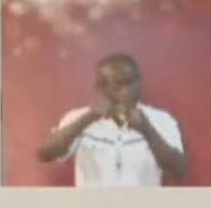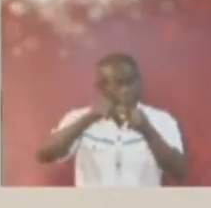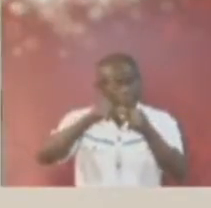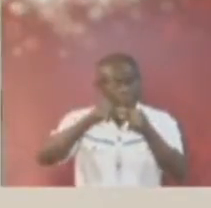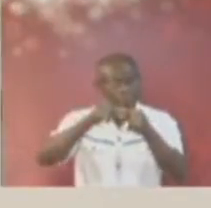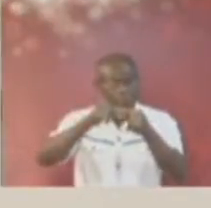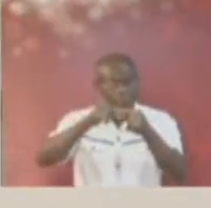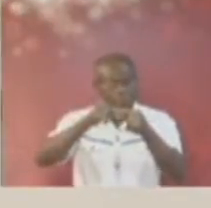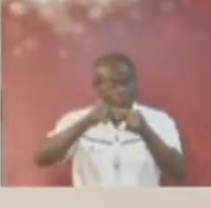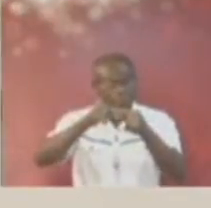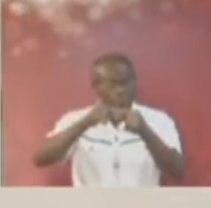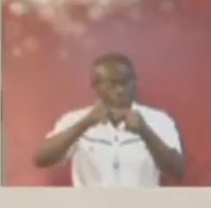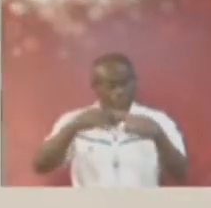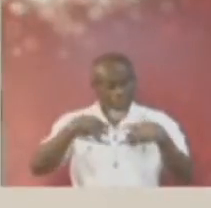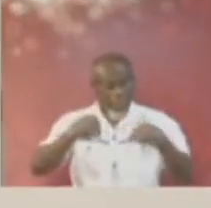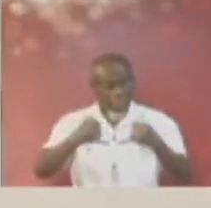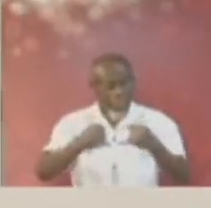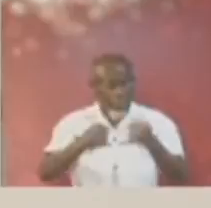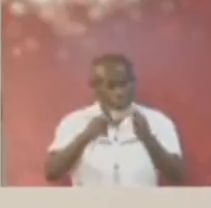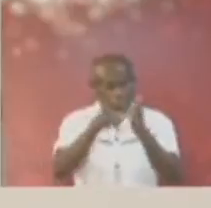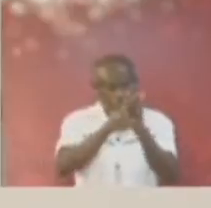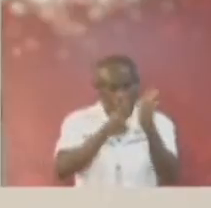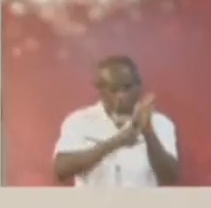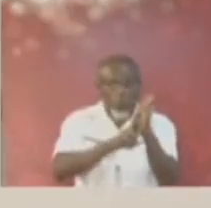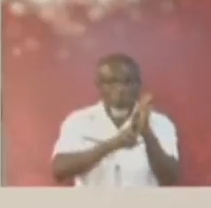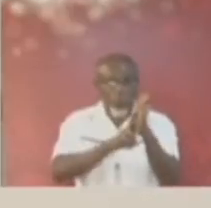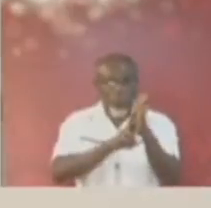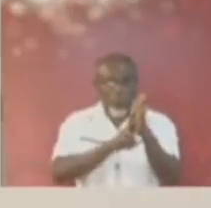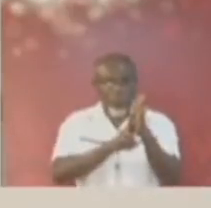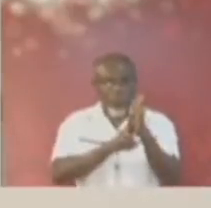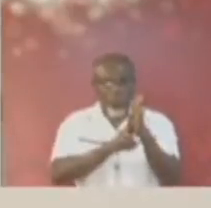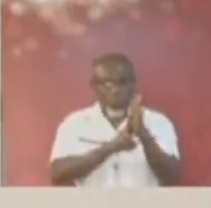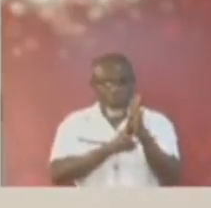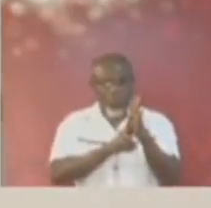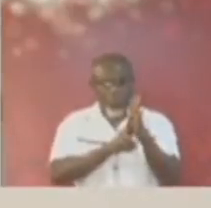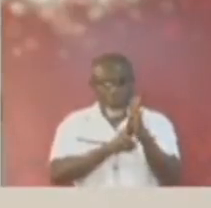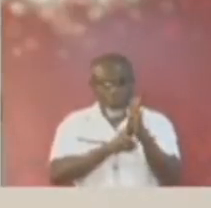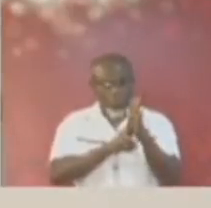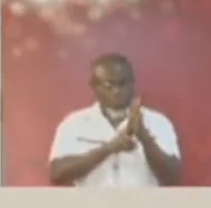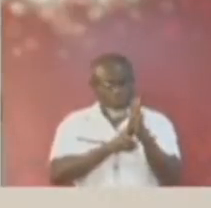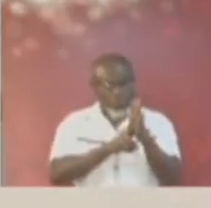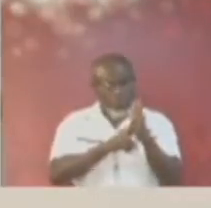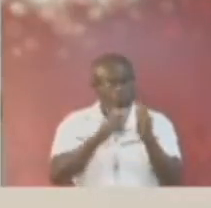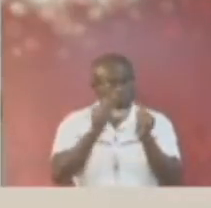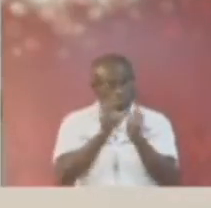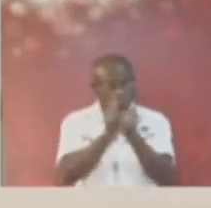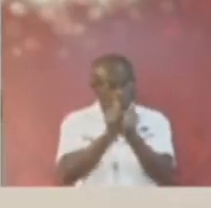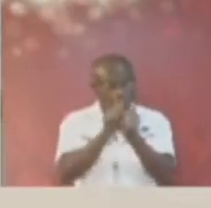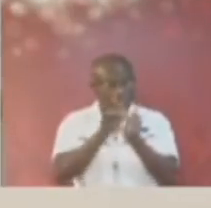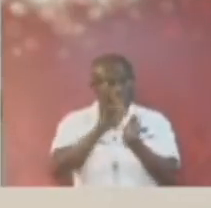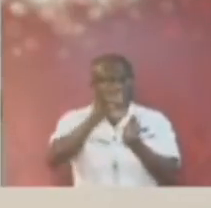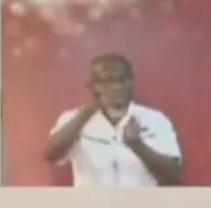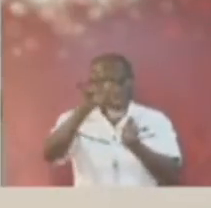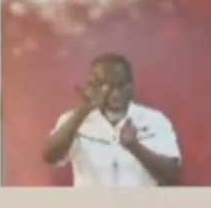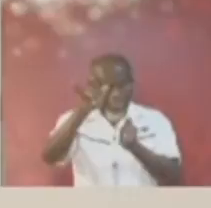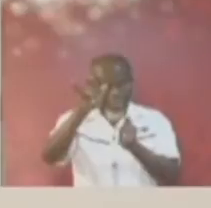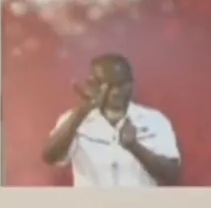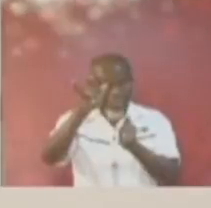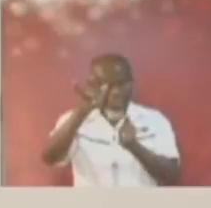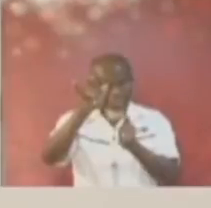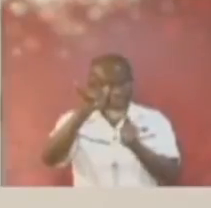measures being taken for all the repatriation flights being carried out with all the